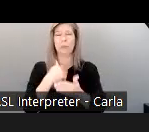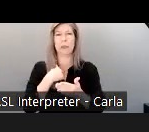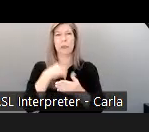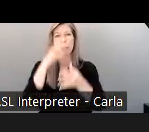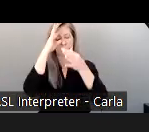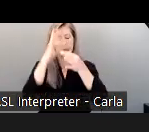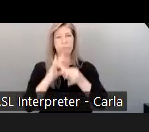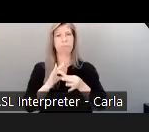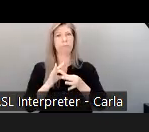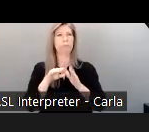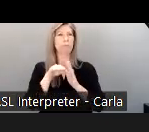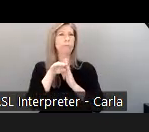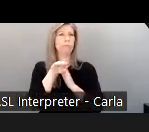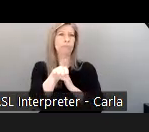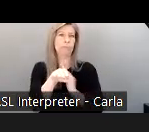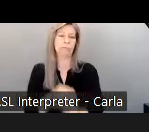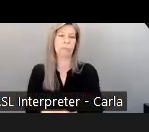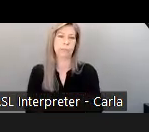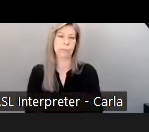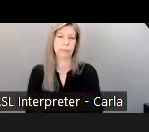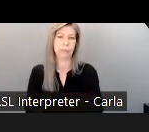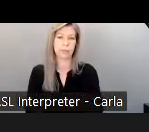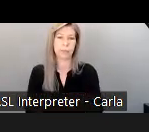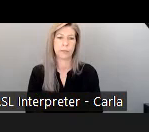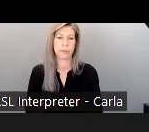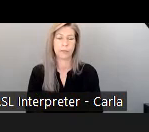Let me just fix this.